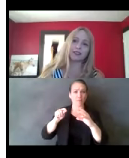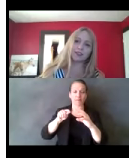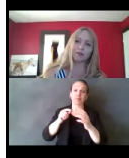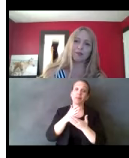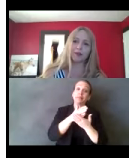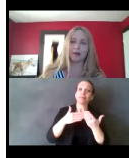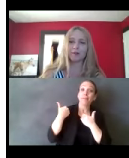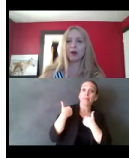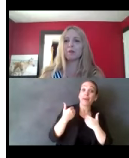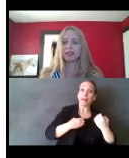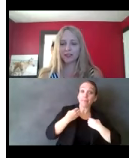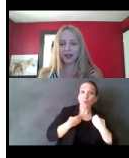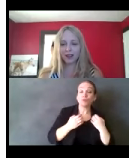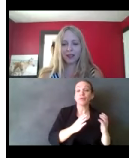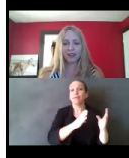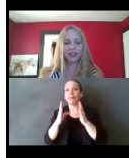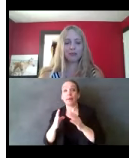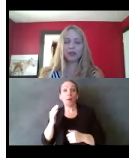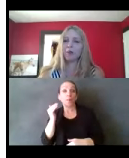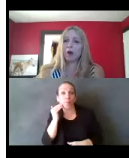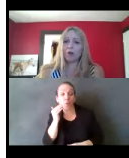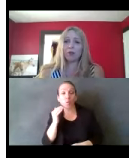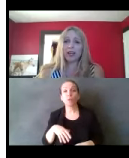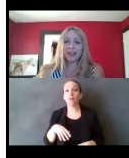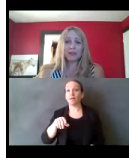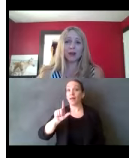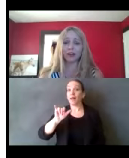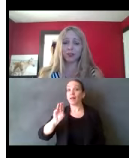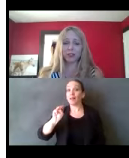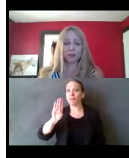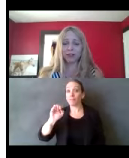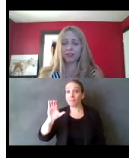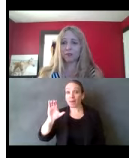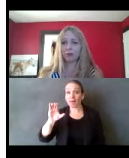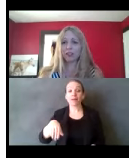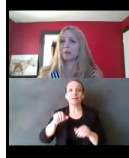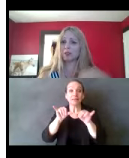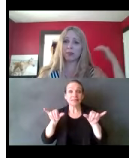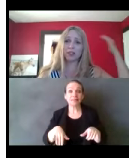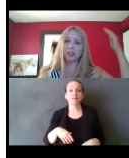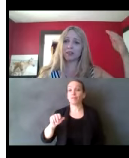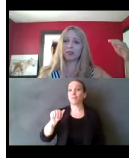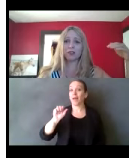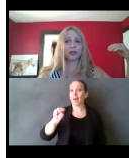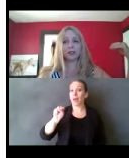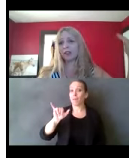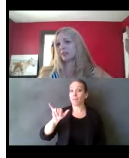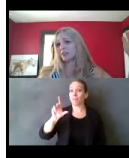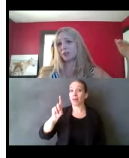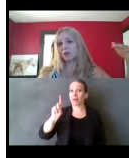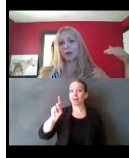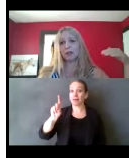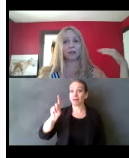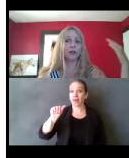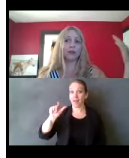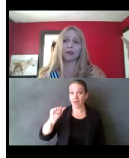limbic system, our amygdala. They can become overreactive or under-responsive over time, especially if there's the early losses